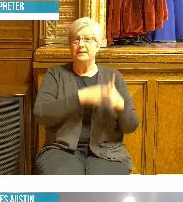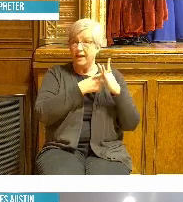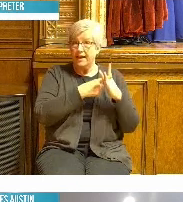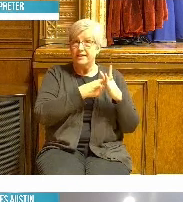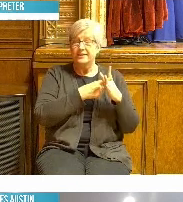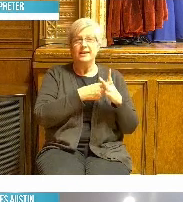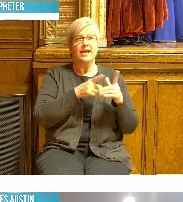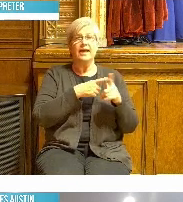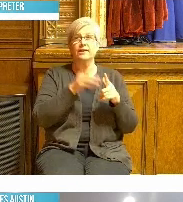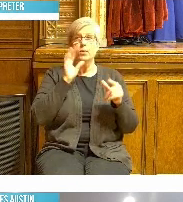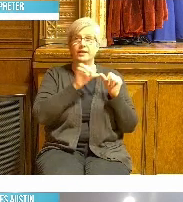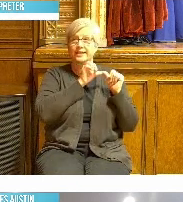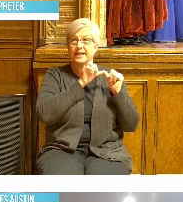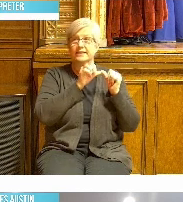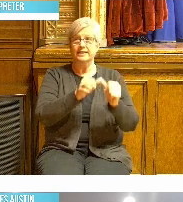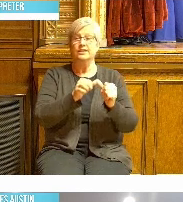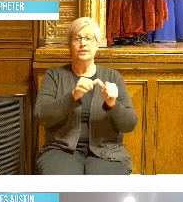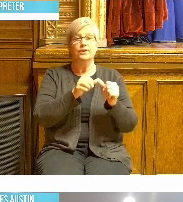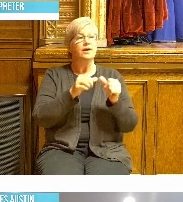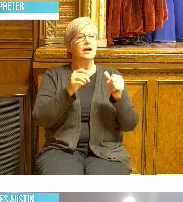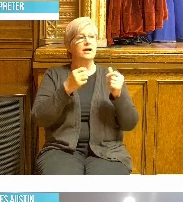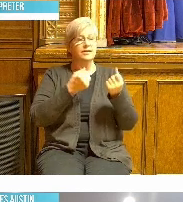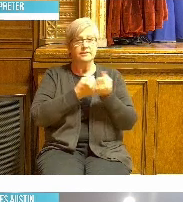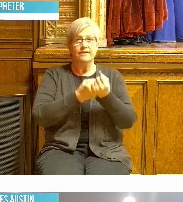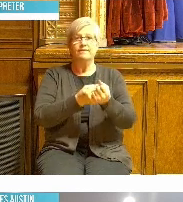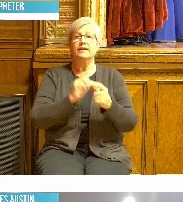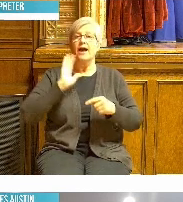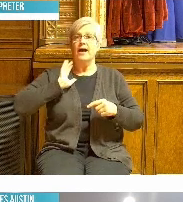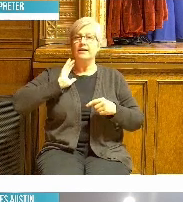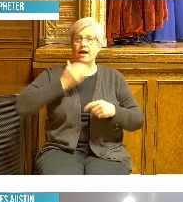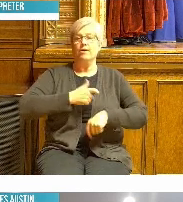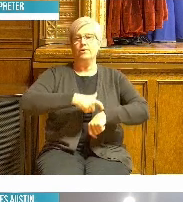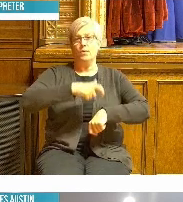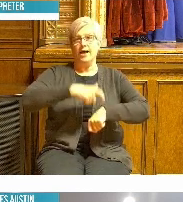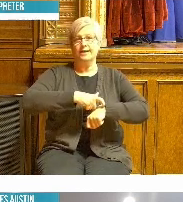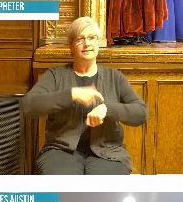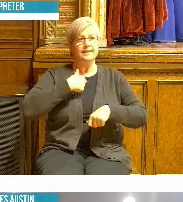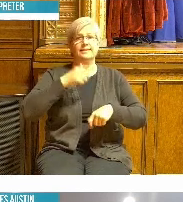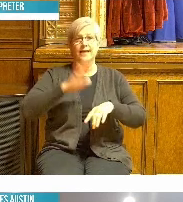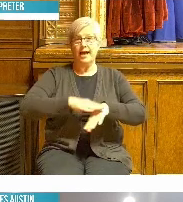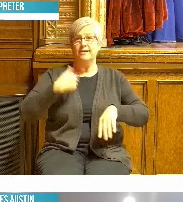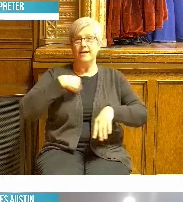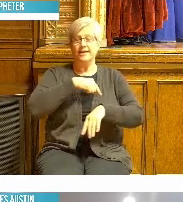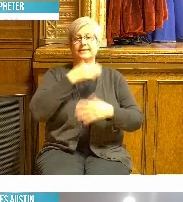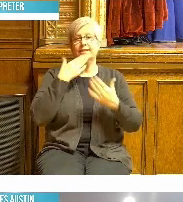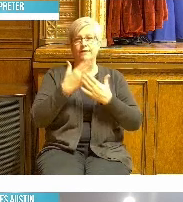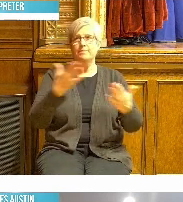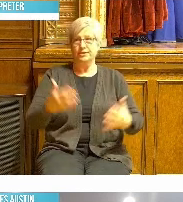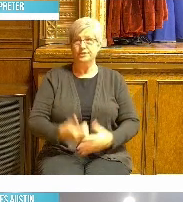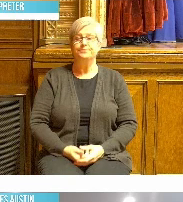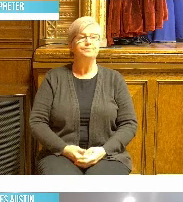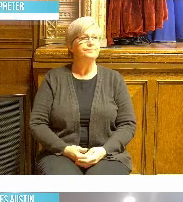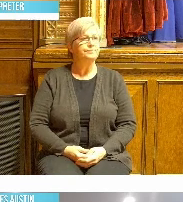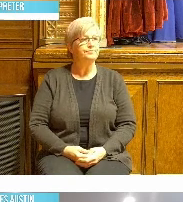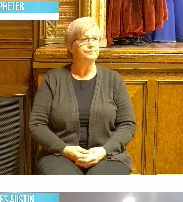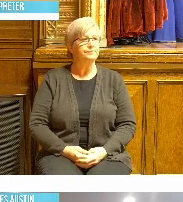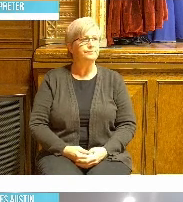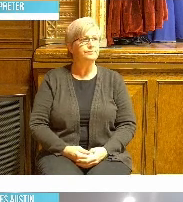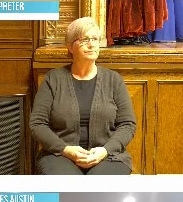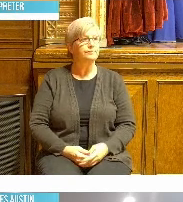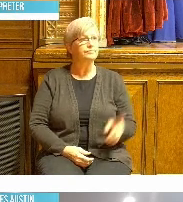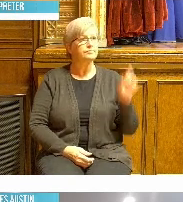begun, and it will continue to fight on our watch. This is on our watch, and I thank you very much. Elder